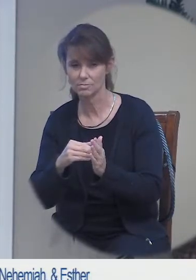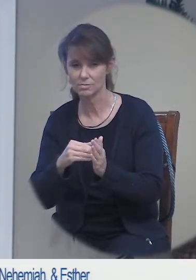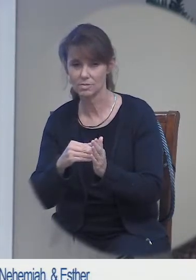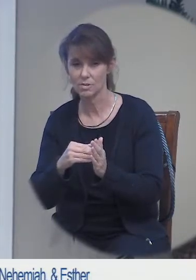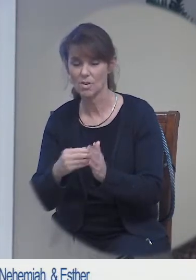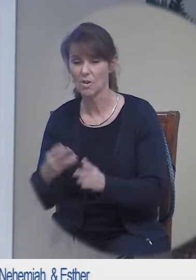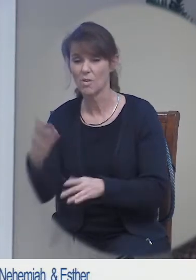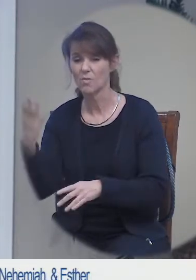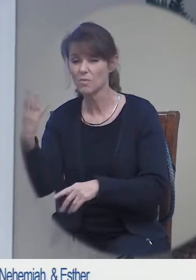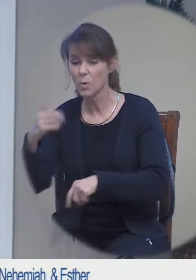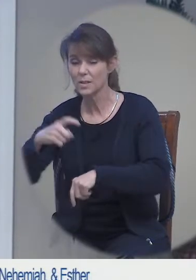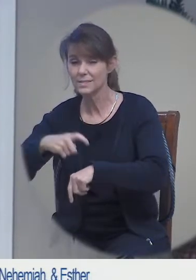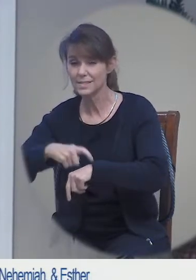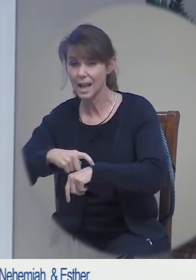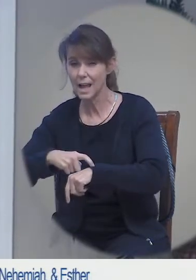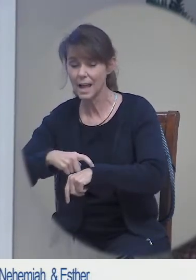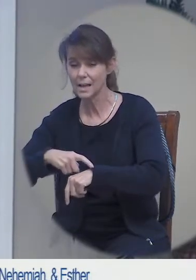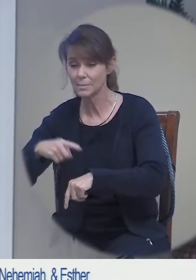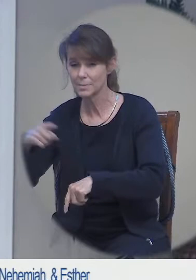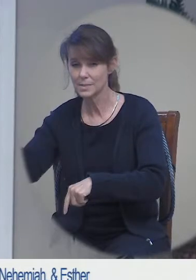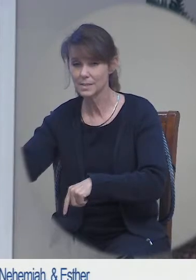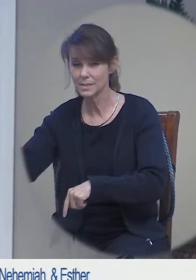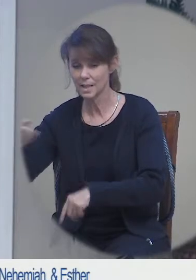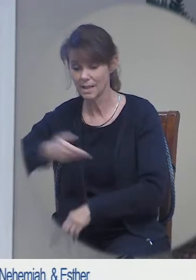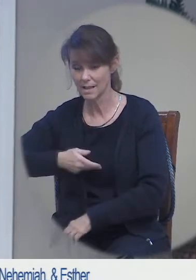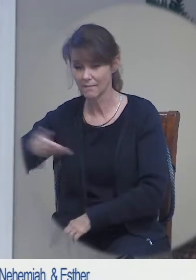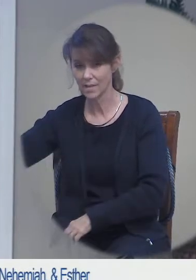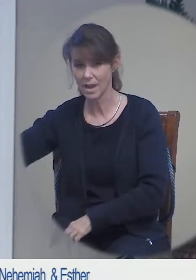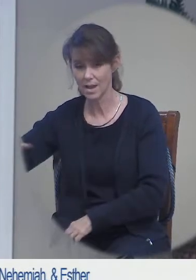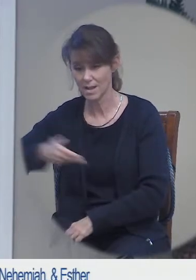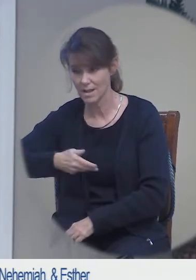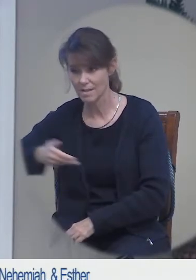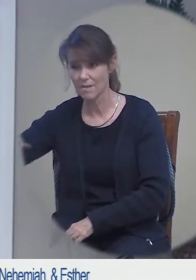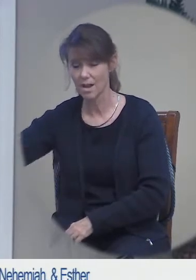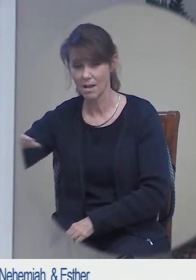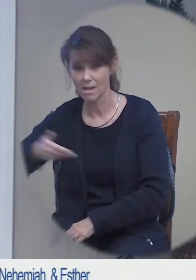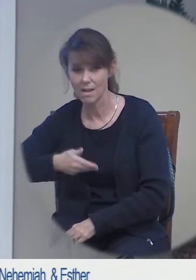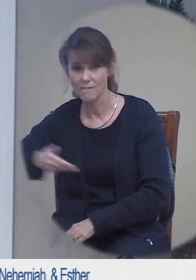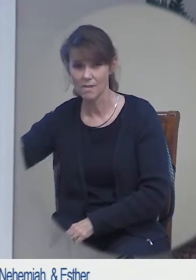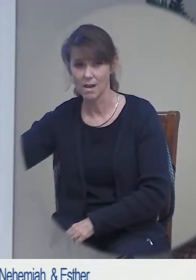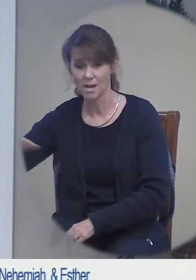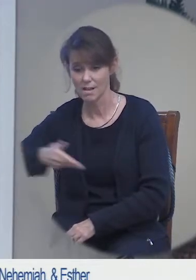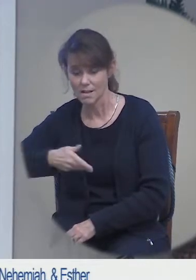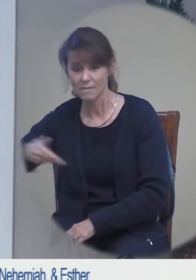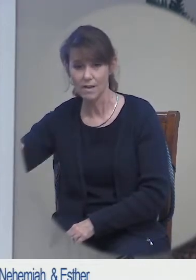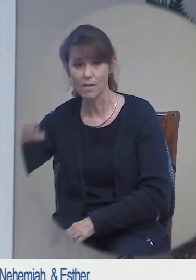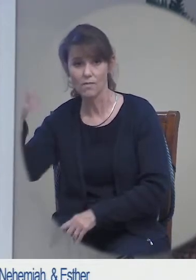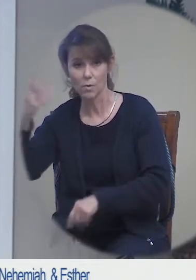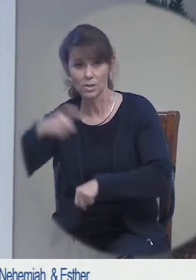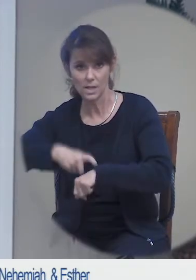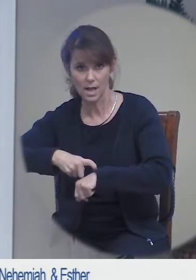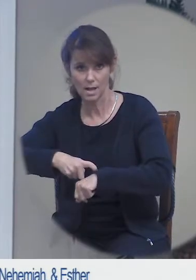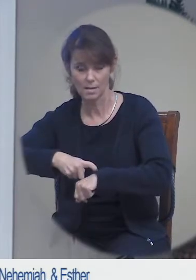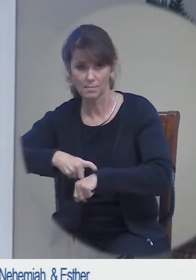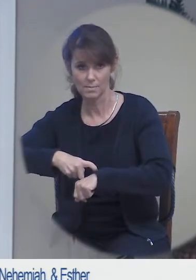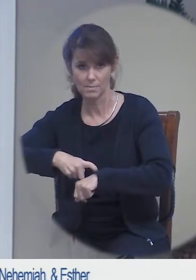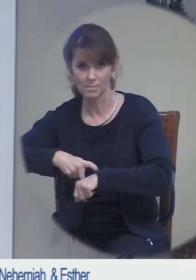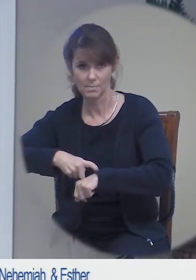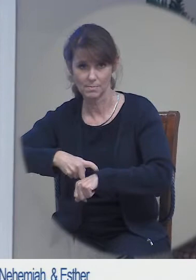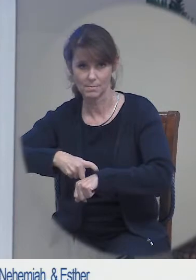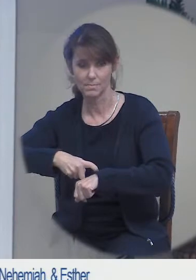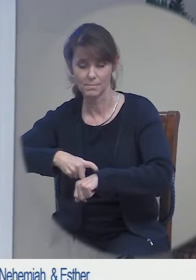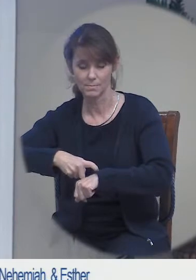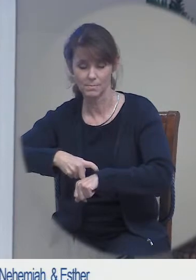manner, and I answered in the same way. 4 times in this manner.